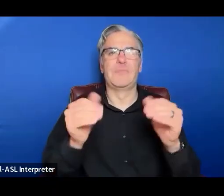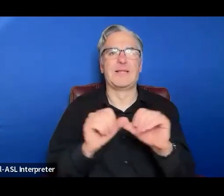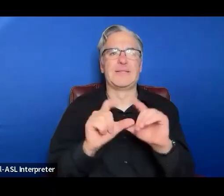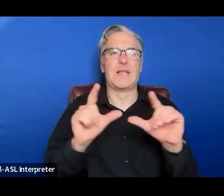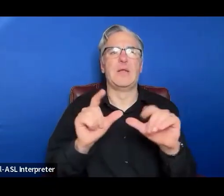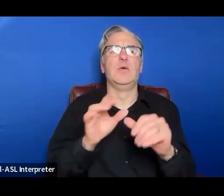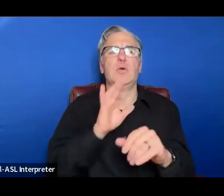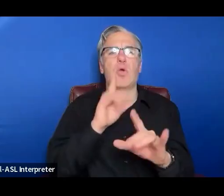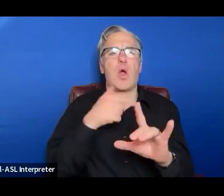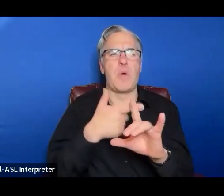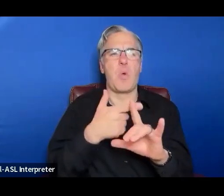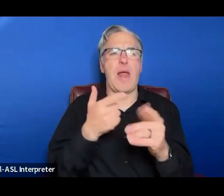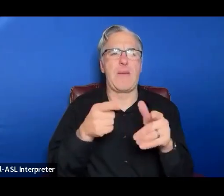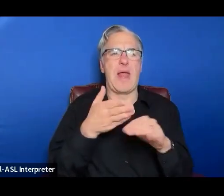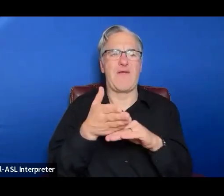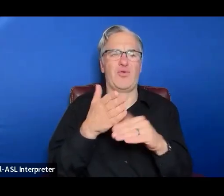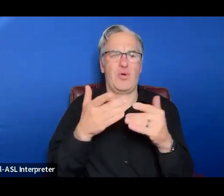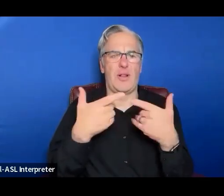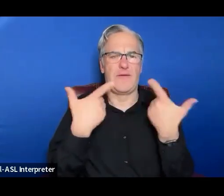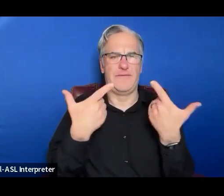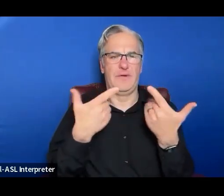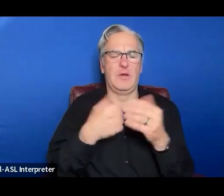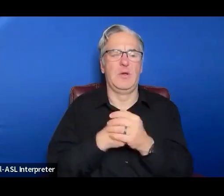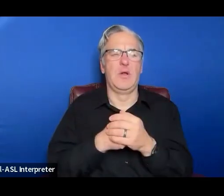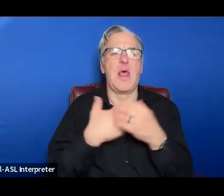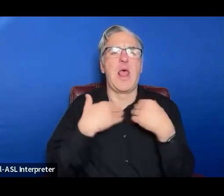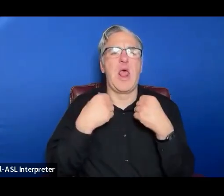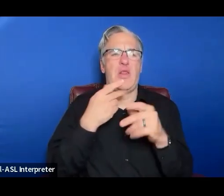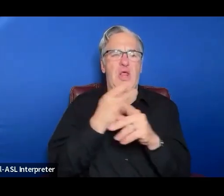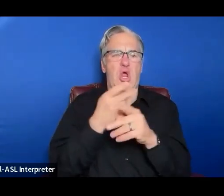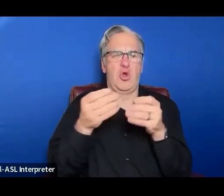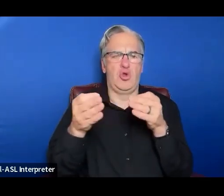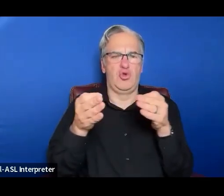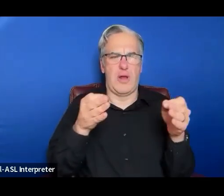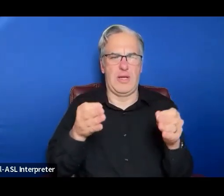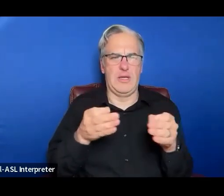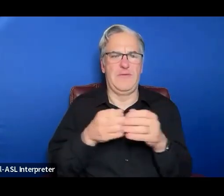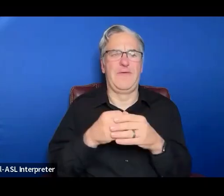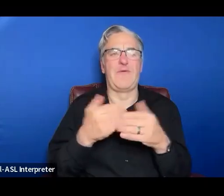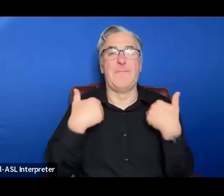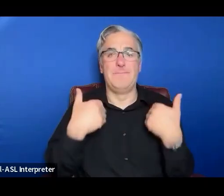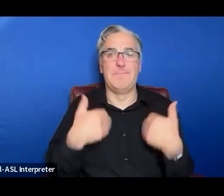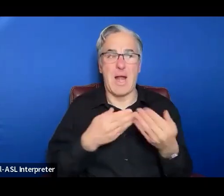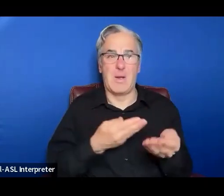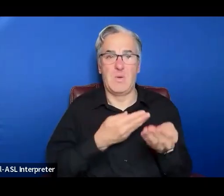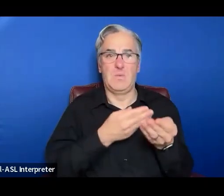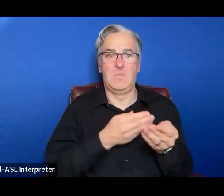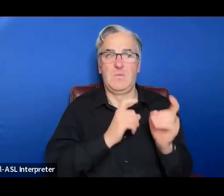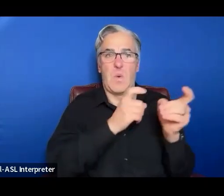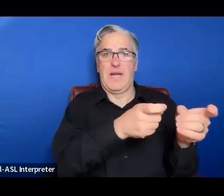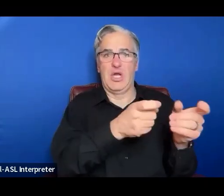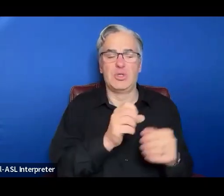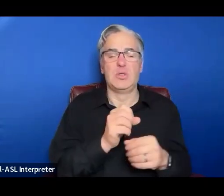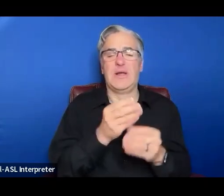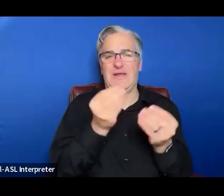which is healthcare directives if you have funeral and body donation, organ donation information